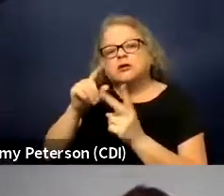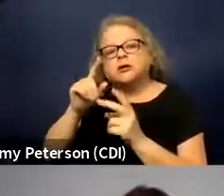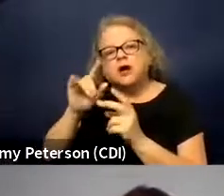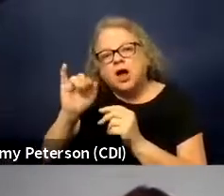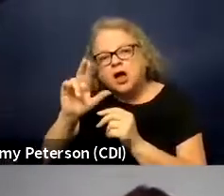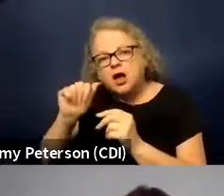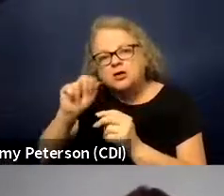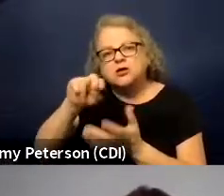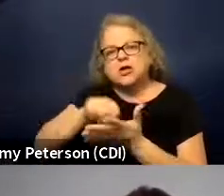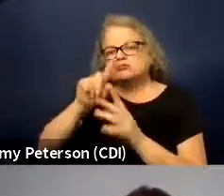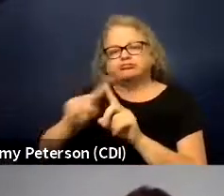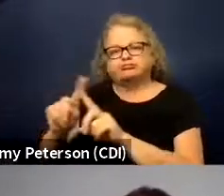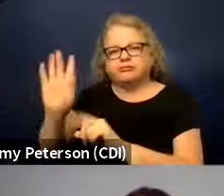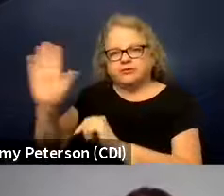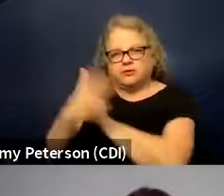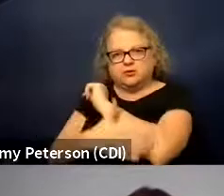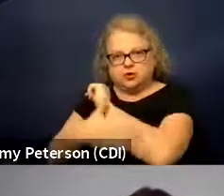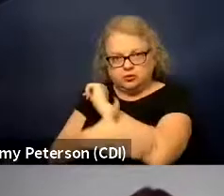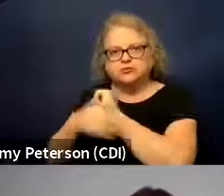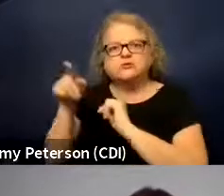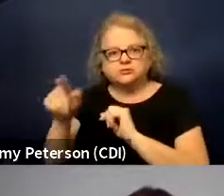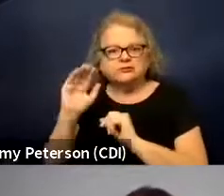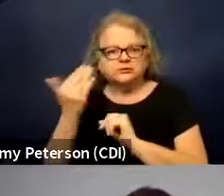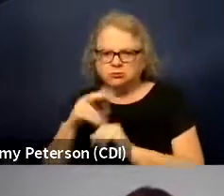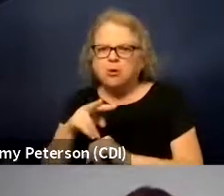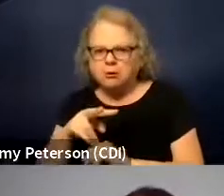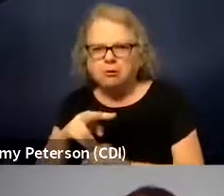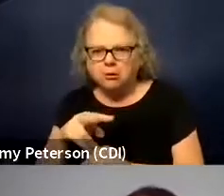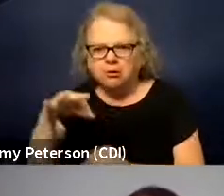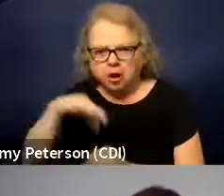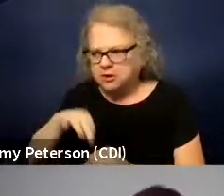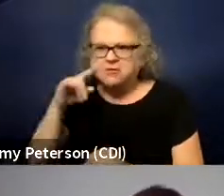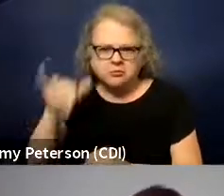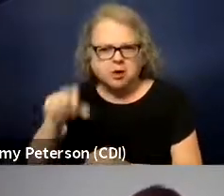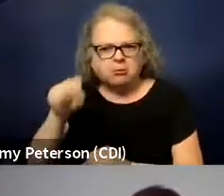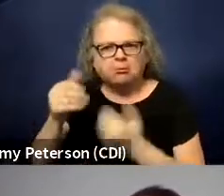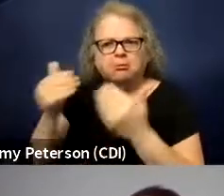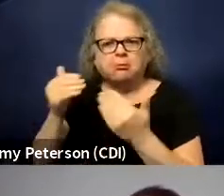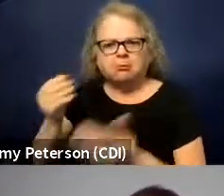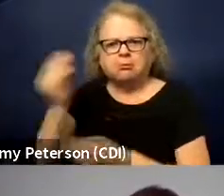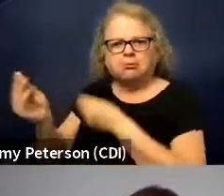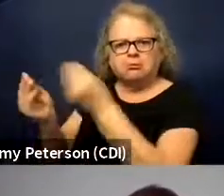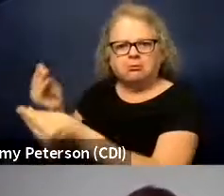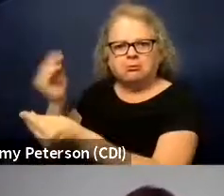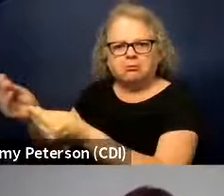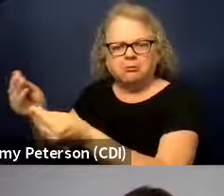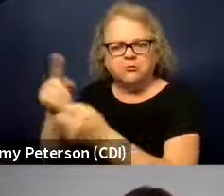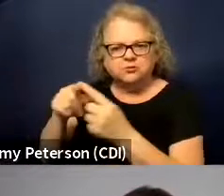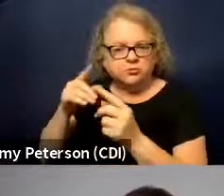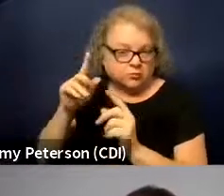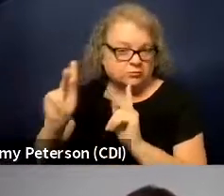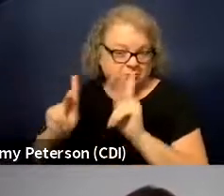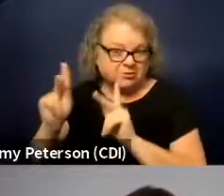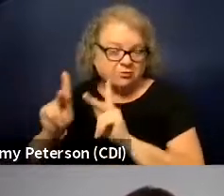been completely proven. It's a theory. And remember that in Iran and